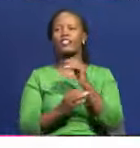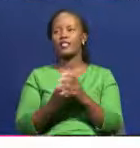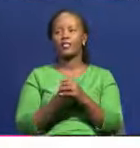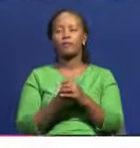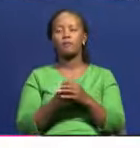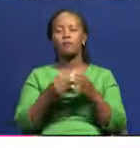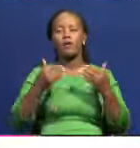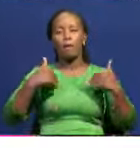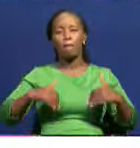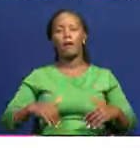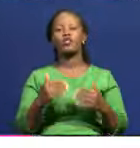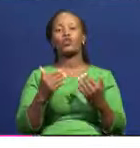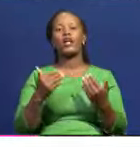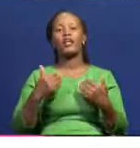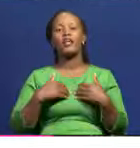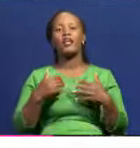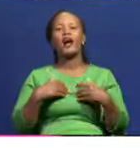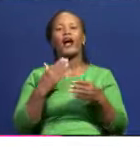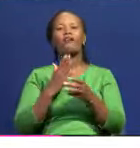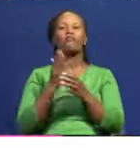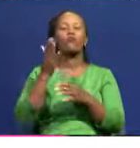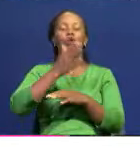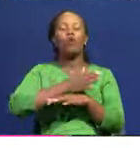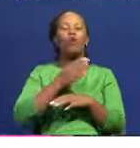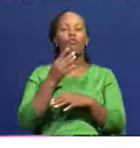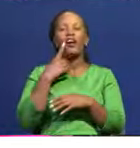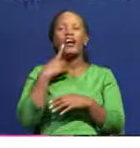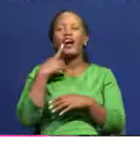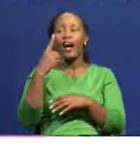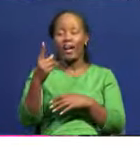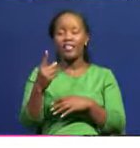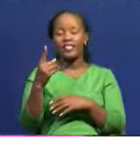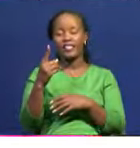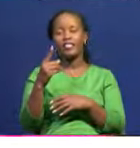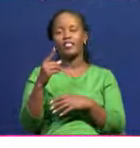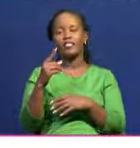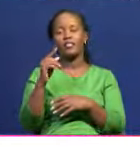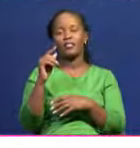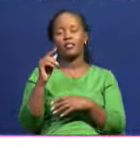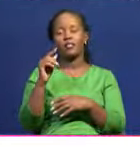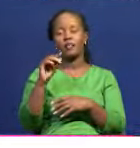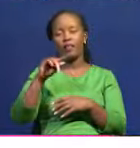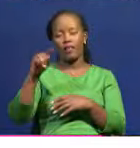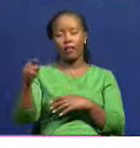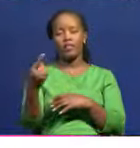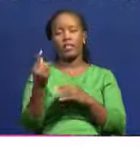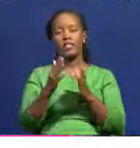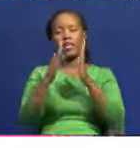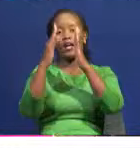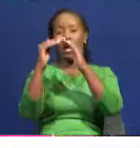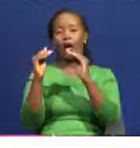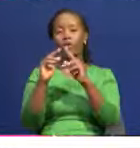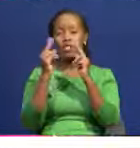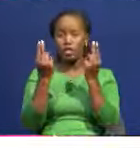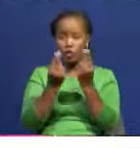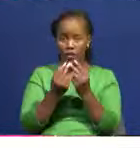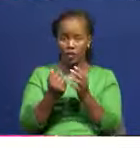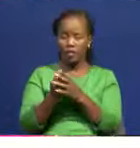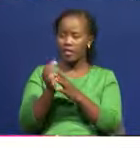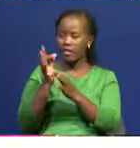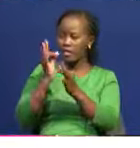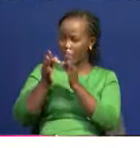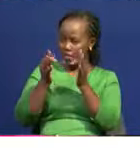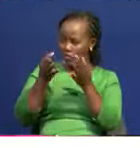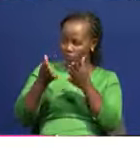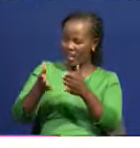have over 100,000 housing units. If I stopped at this stage, then that would be